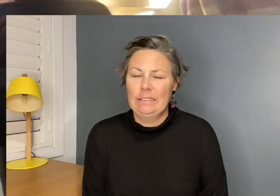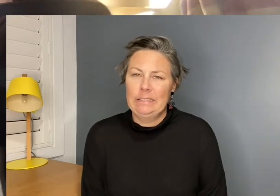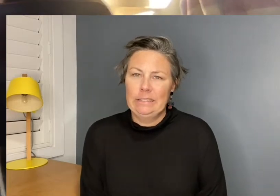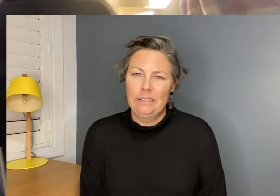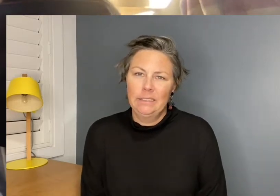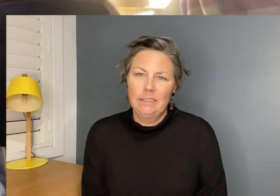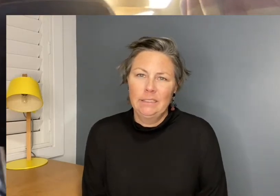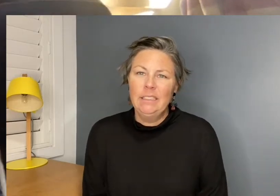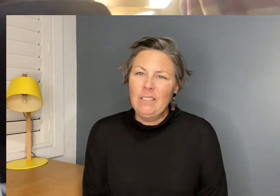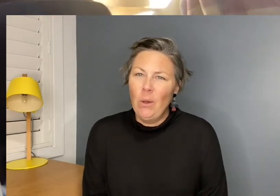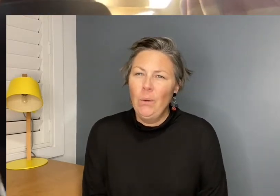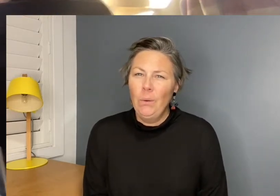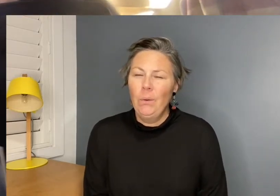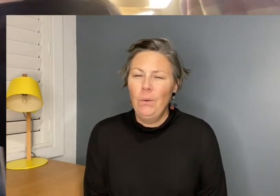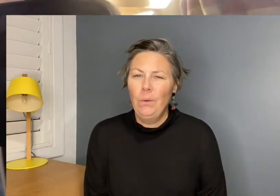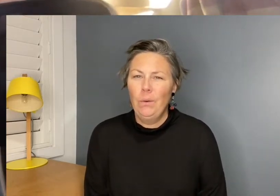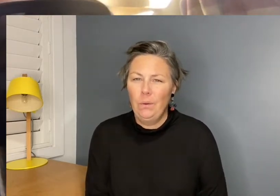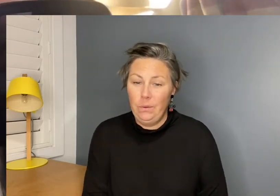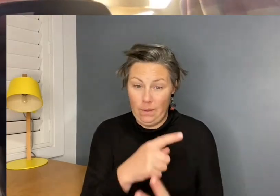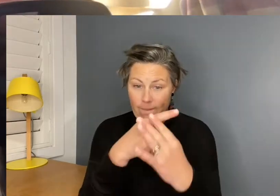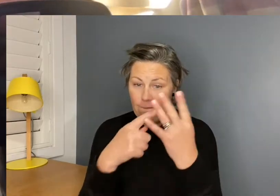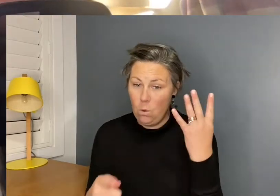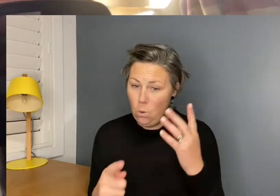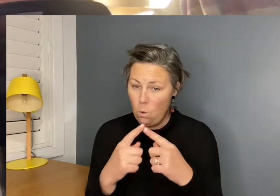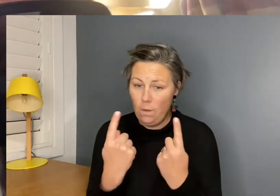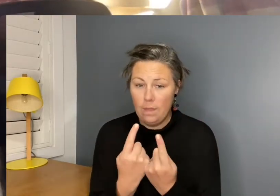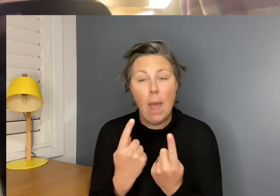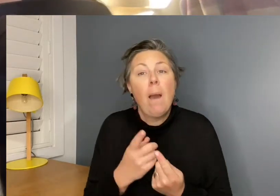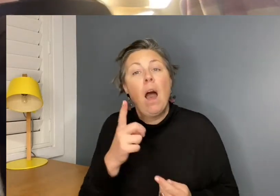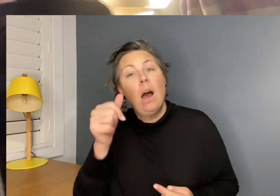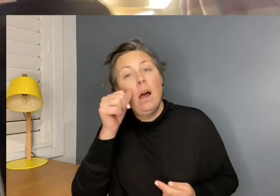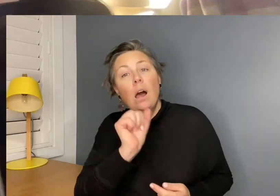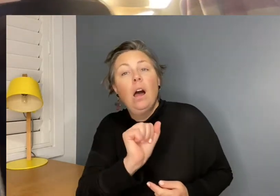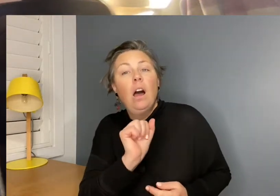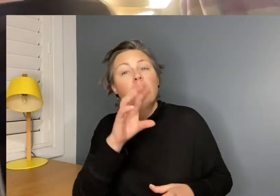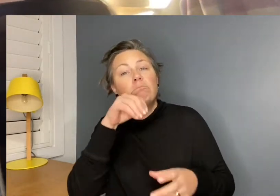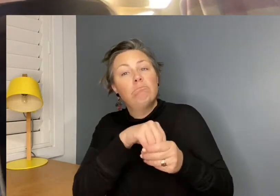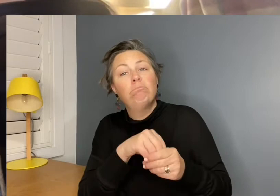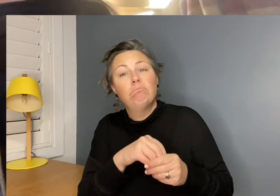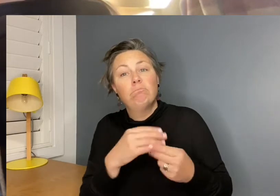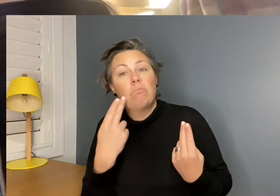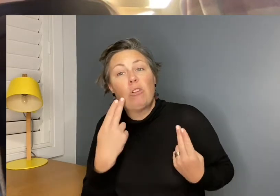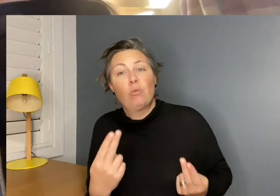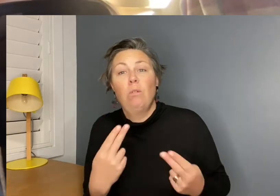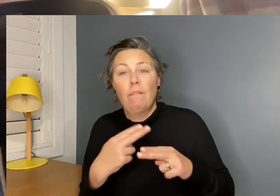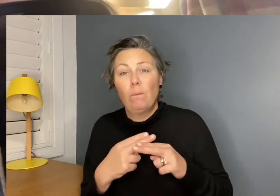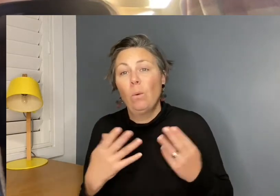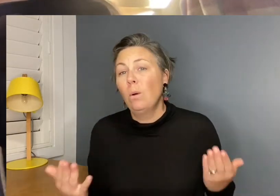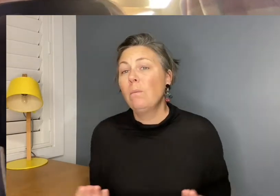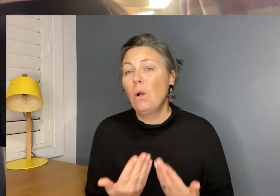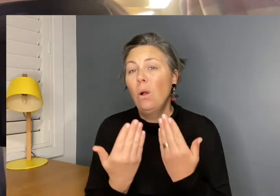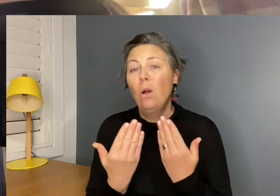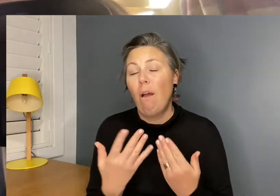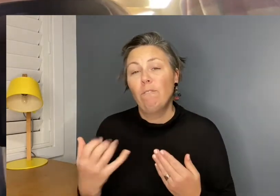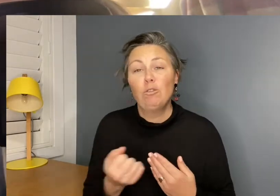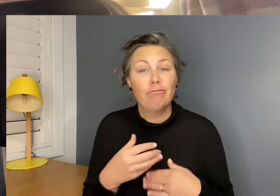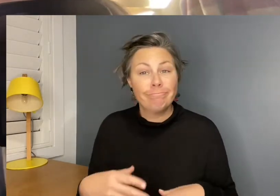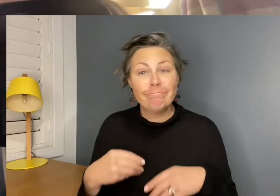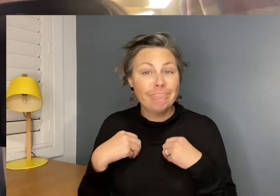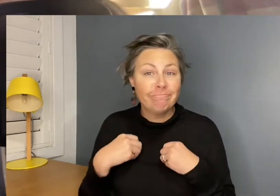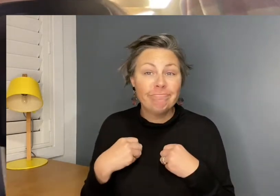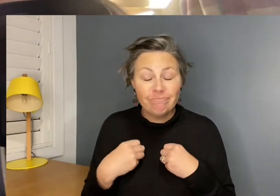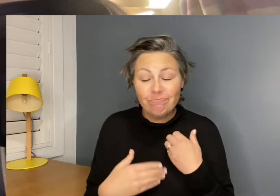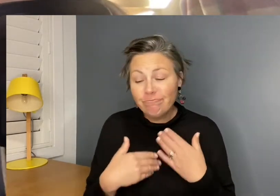are a few things but I mean, don't get me wrong, like these are all part of the process and you'd absolutely take it in your